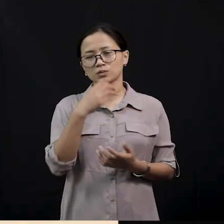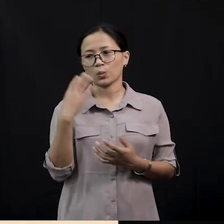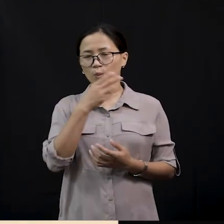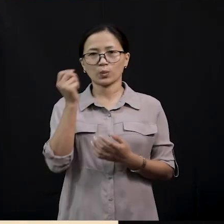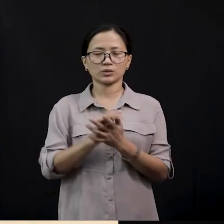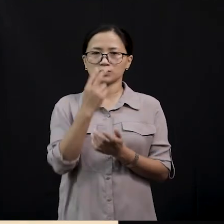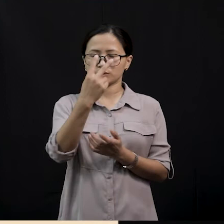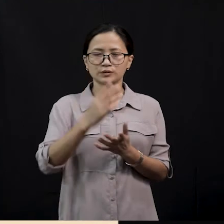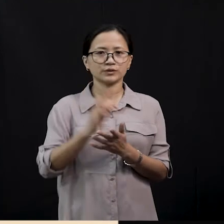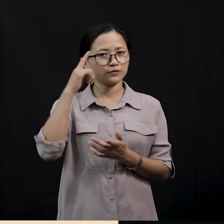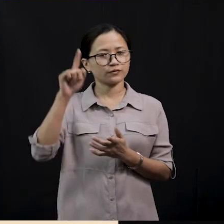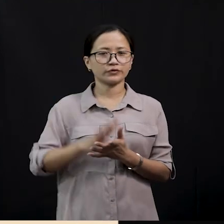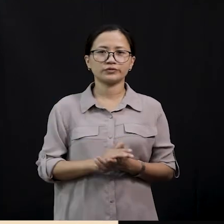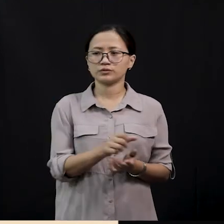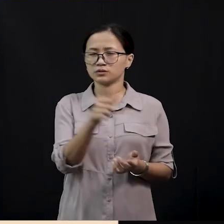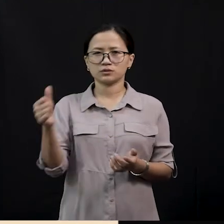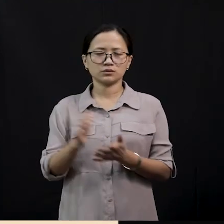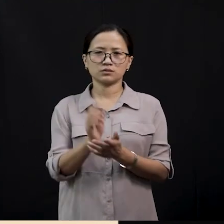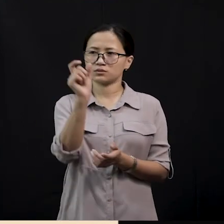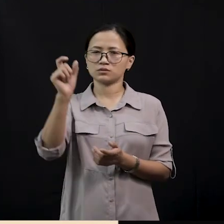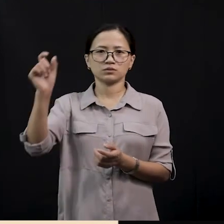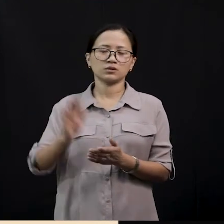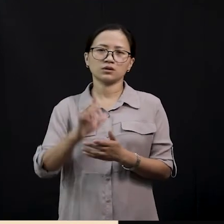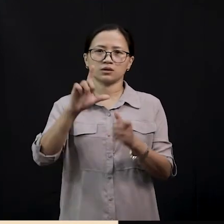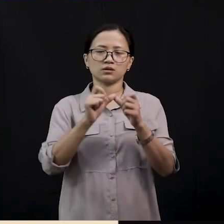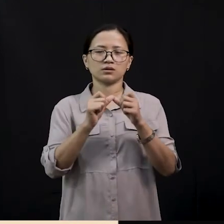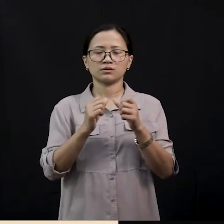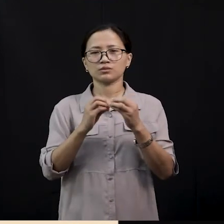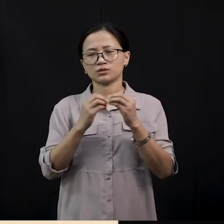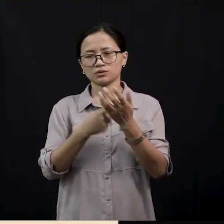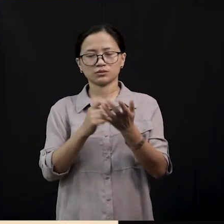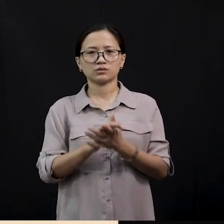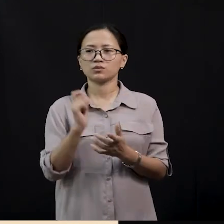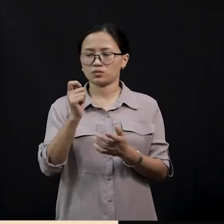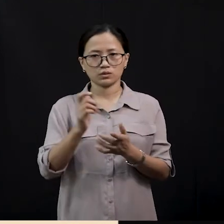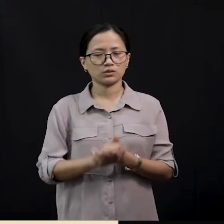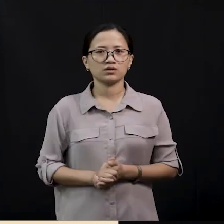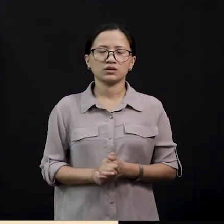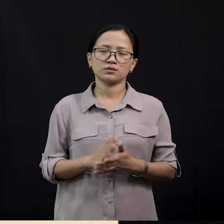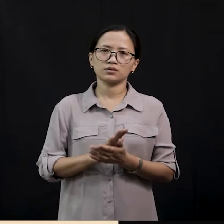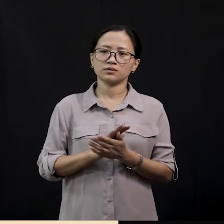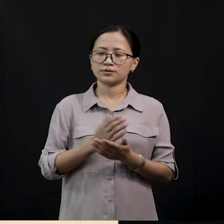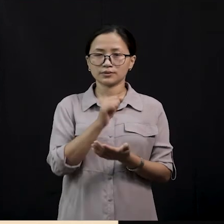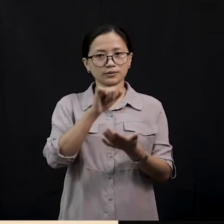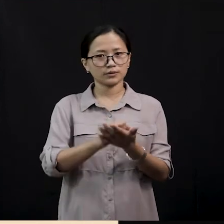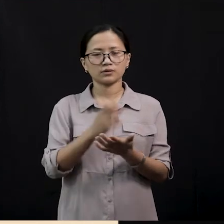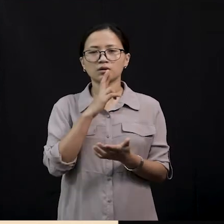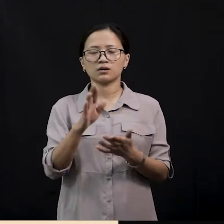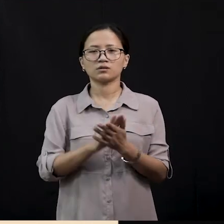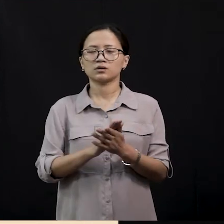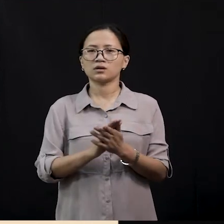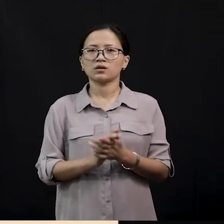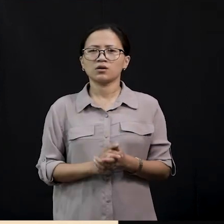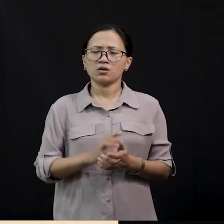The last bargain was that, in other words, he wants to labor for things that are lasting, for things that